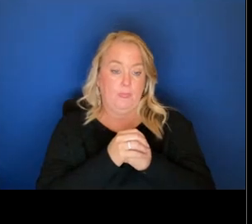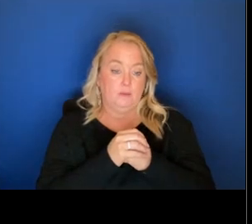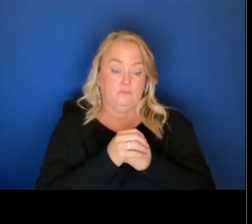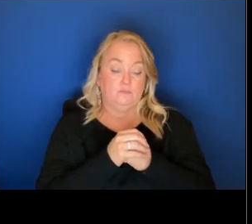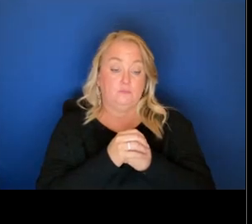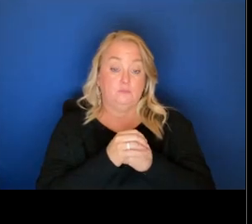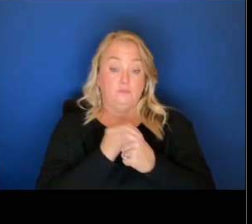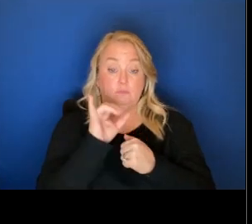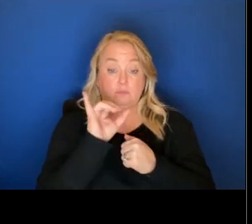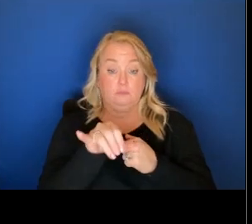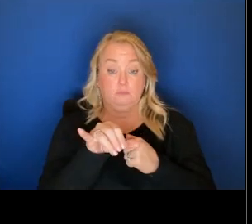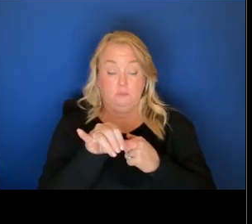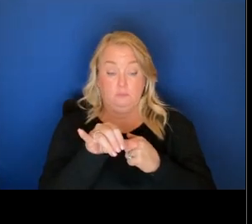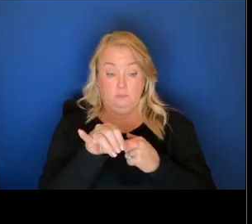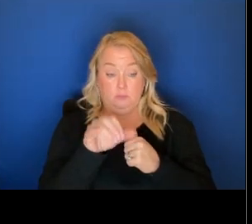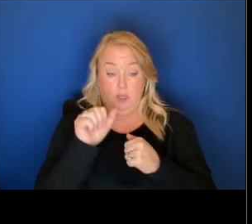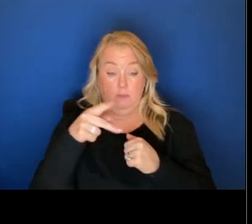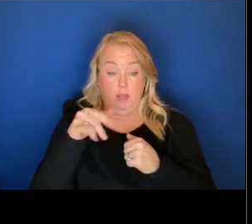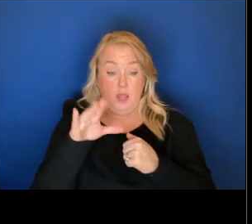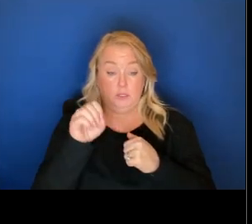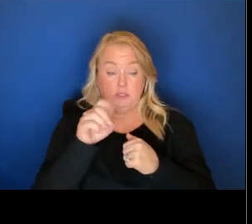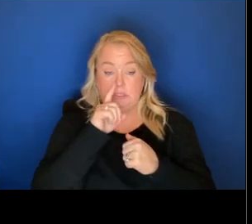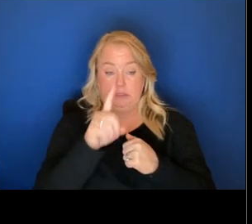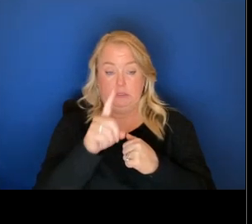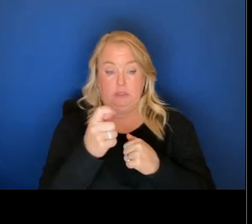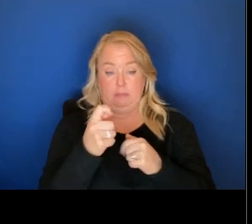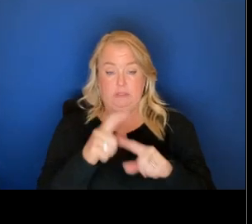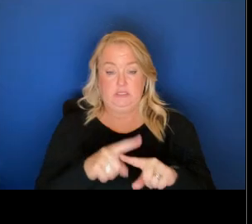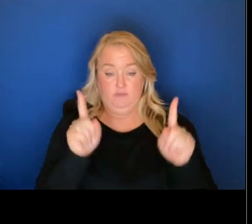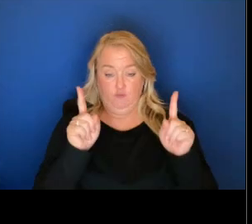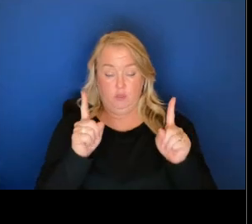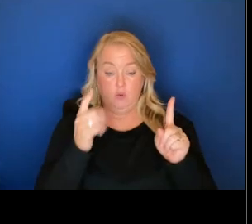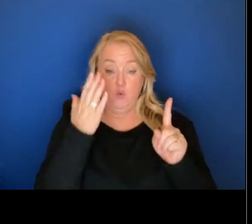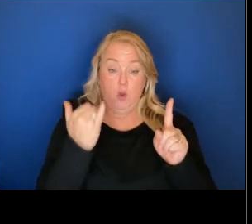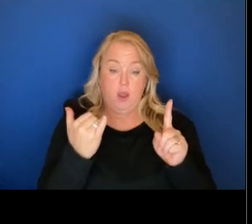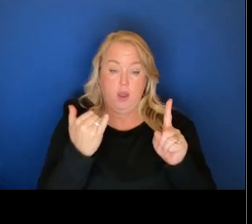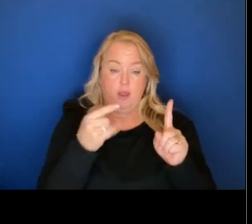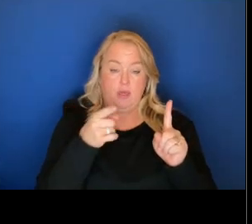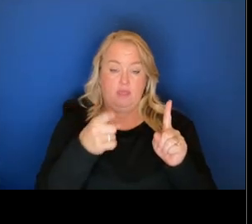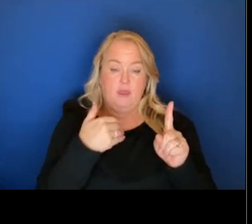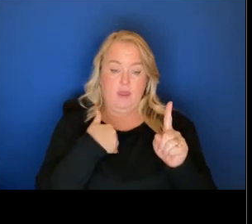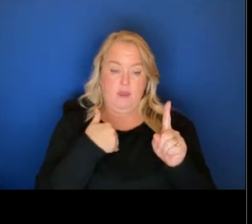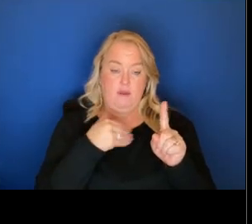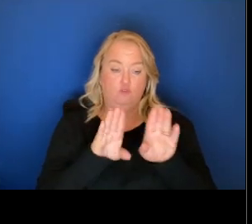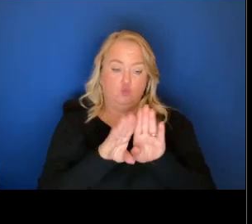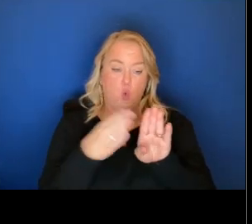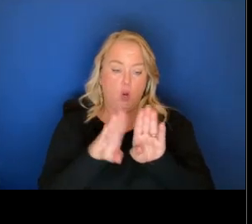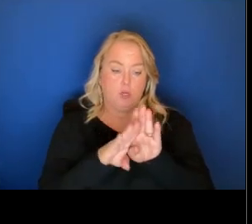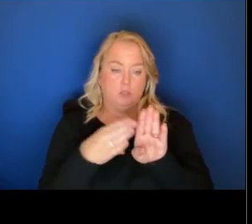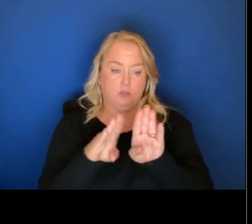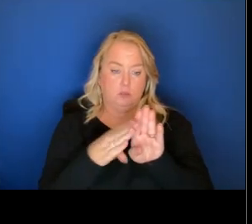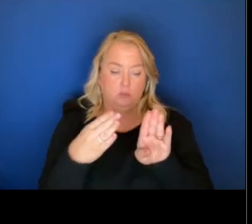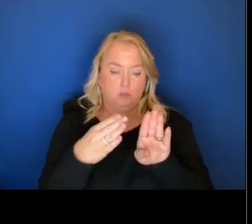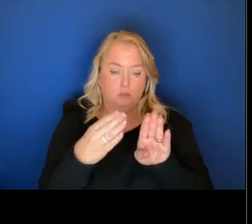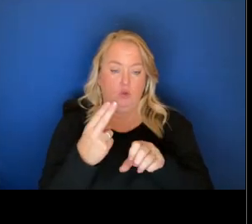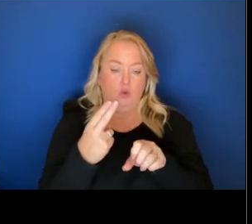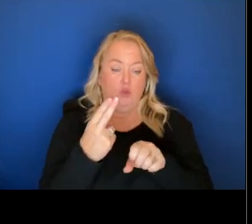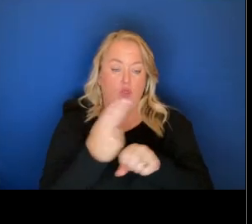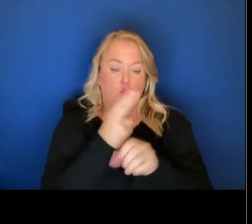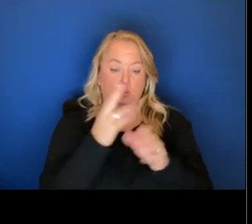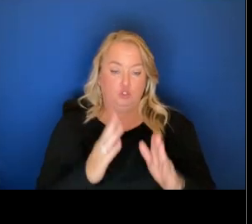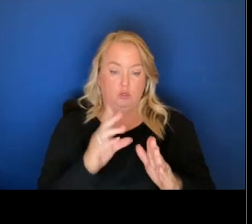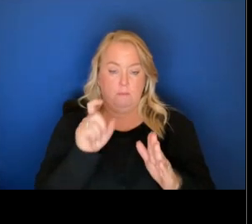This group of appliances is different because they have operable doors that require the user to get